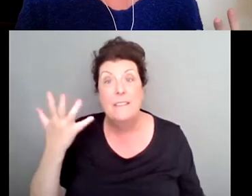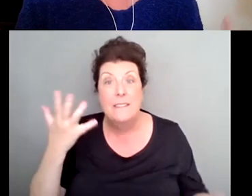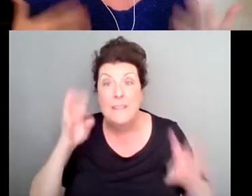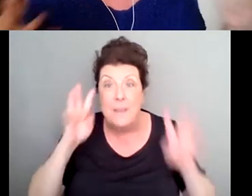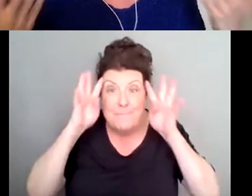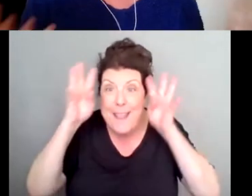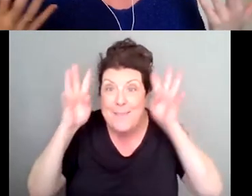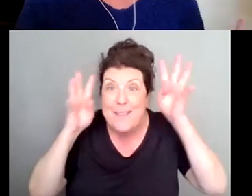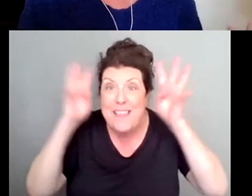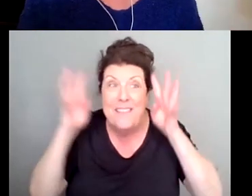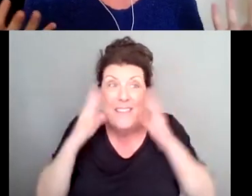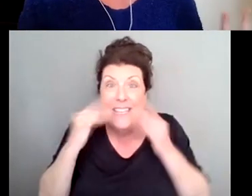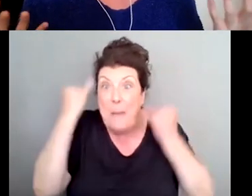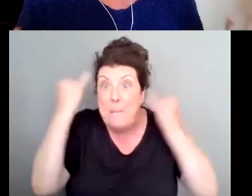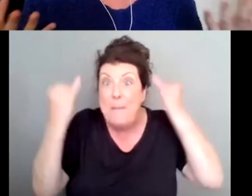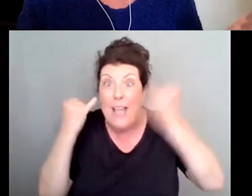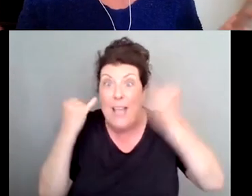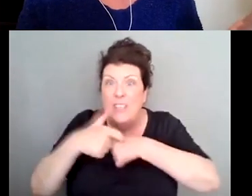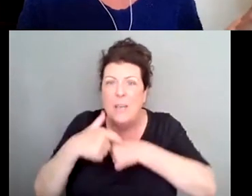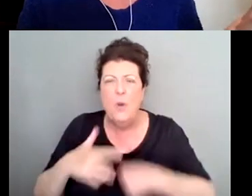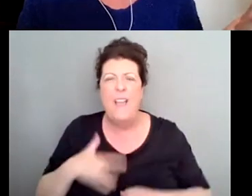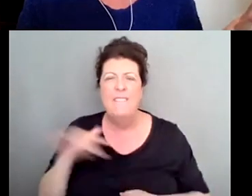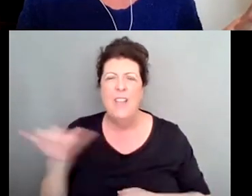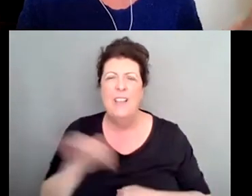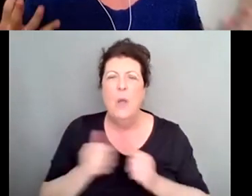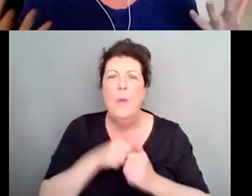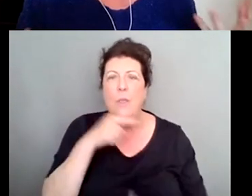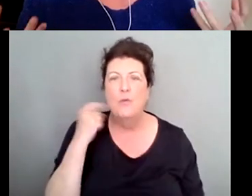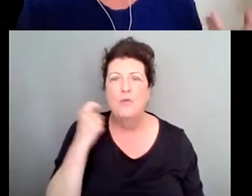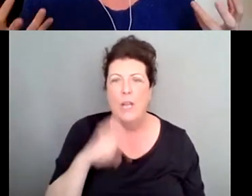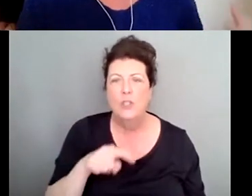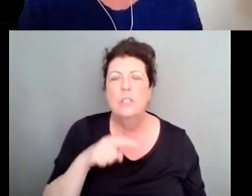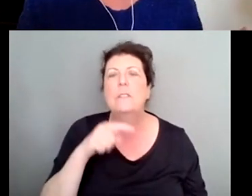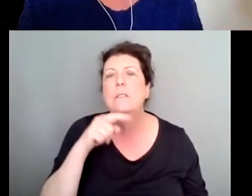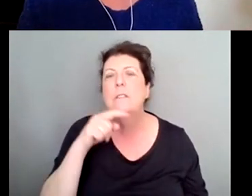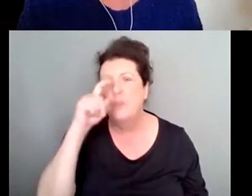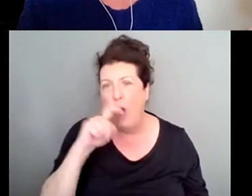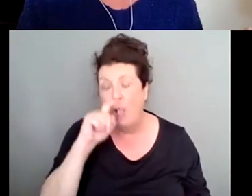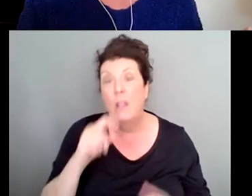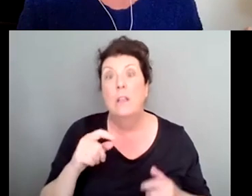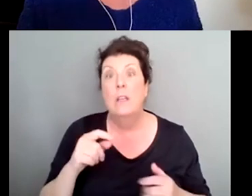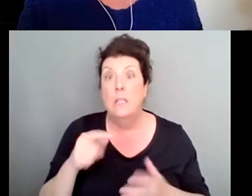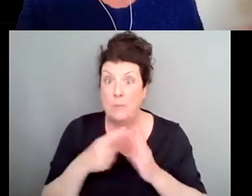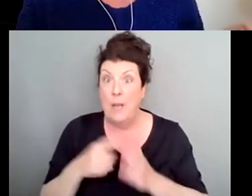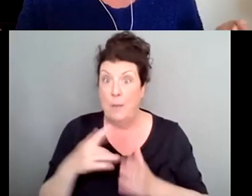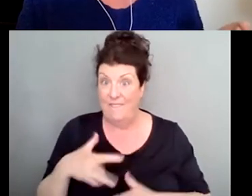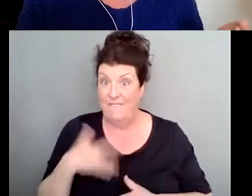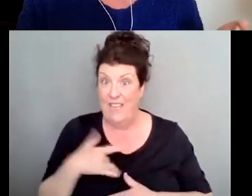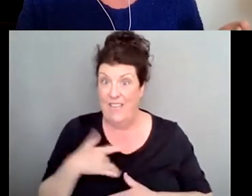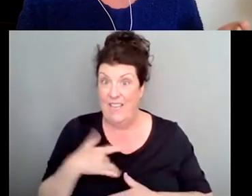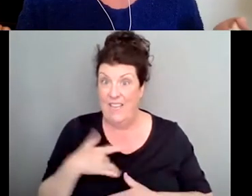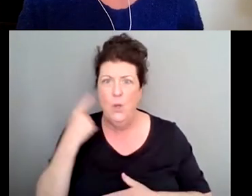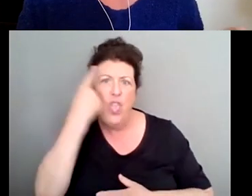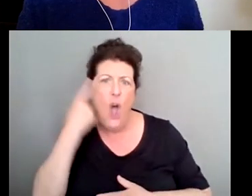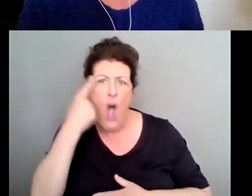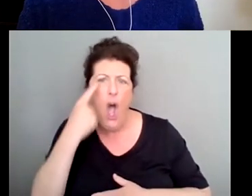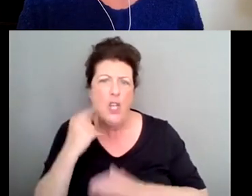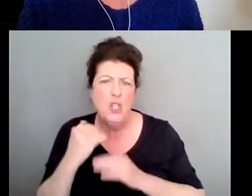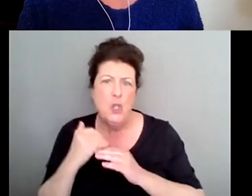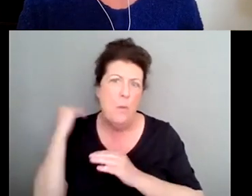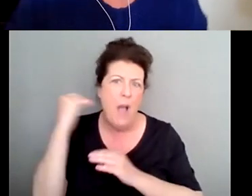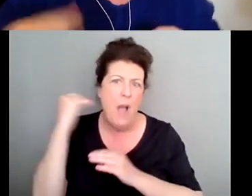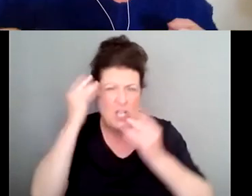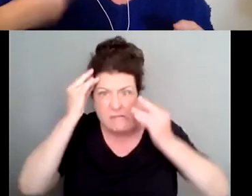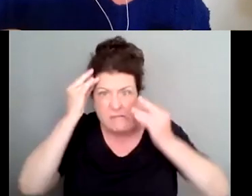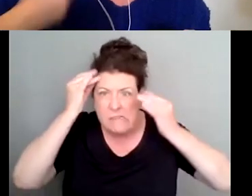and I feel like with Russian Doll, there were moments where you, if you fought too hard, it could be. Spoil